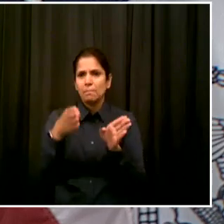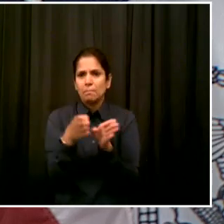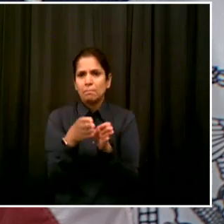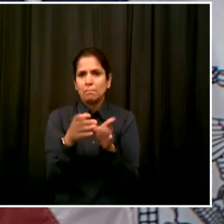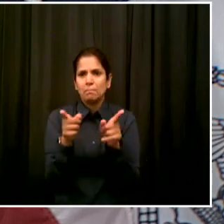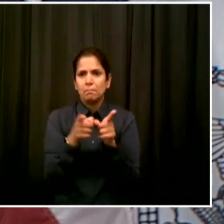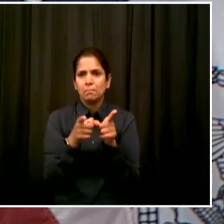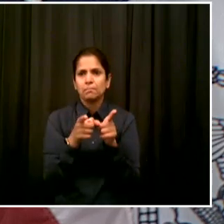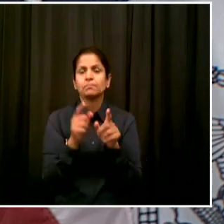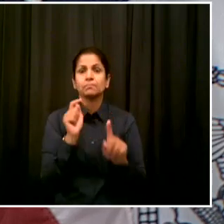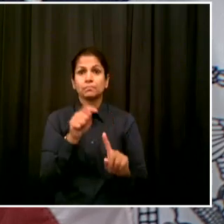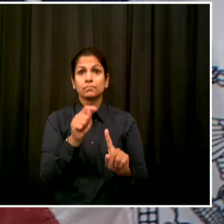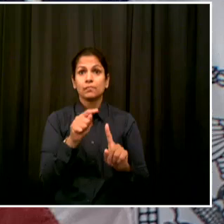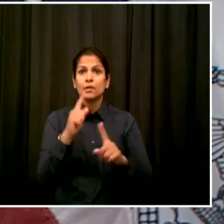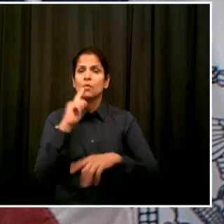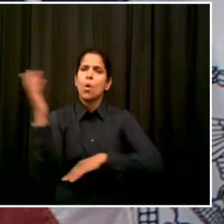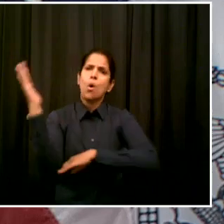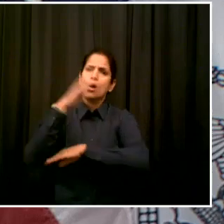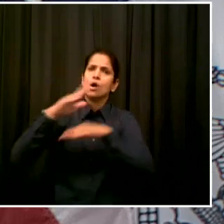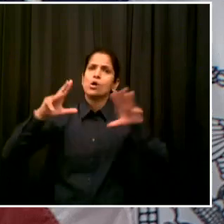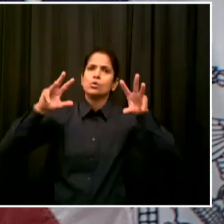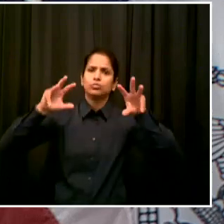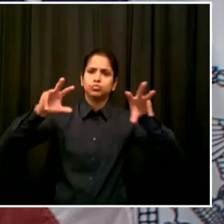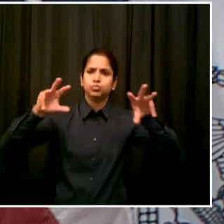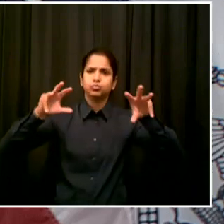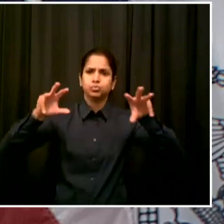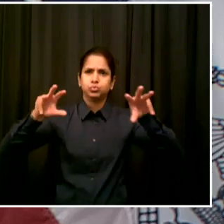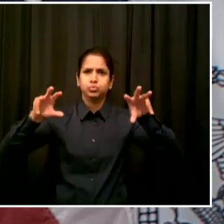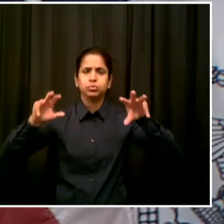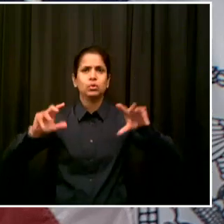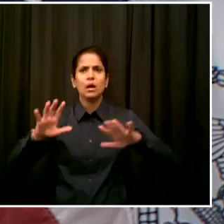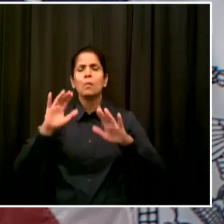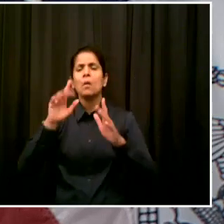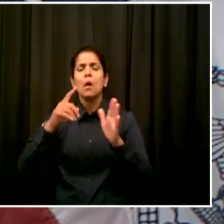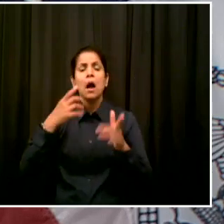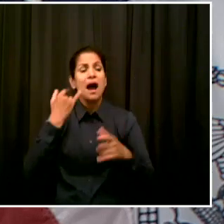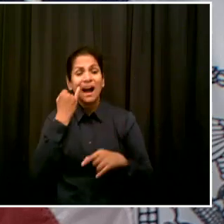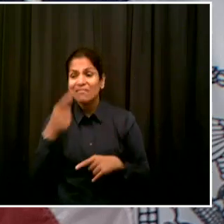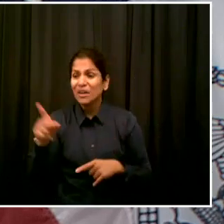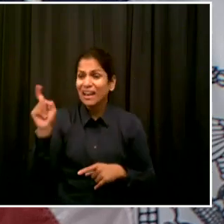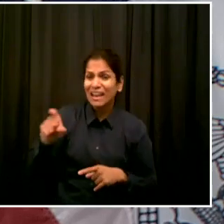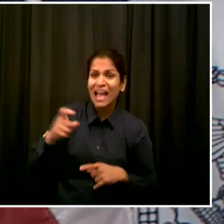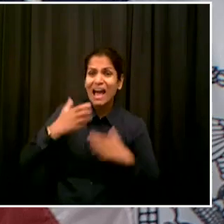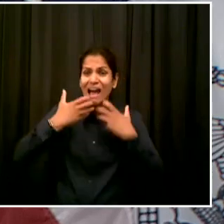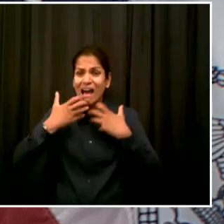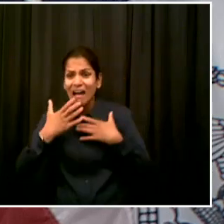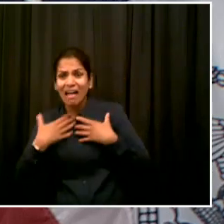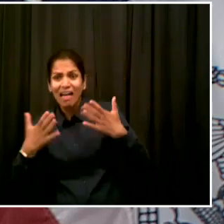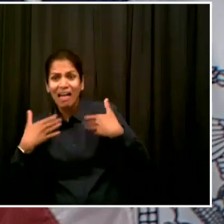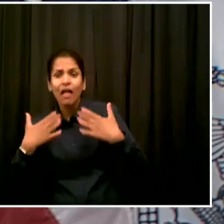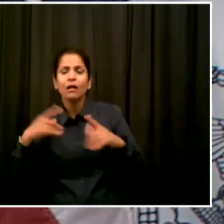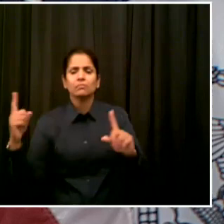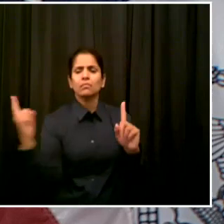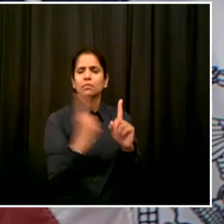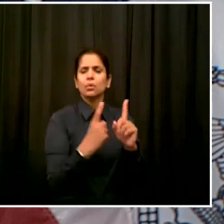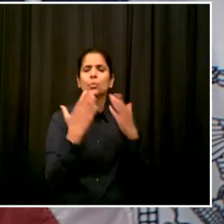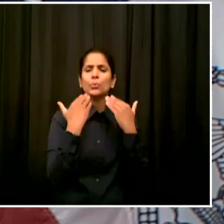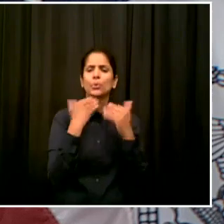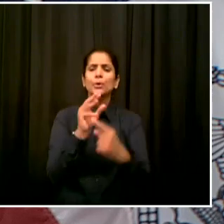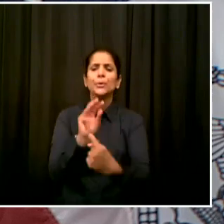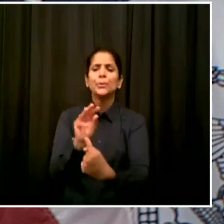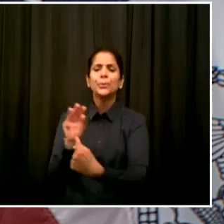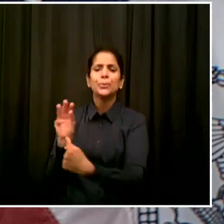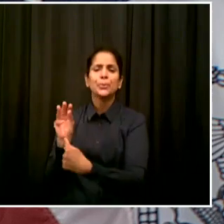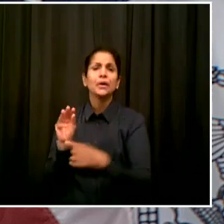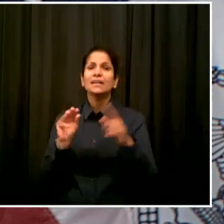used very occasionally. But absolutely, we want to make sure that the cooling systems are as clean and appropriate as they can